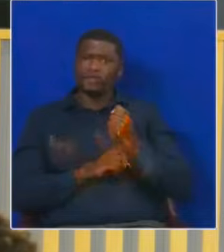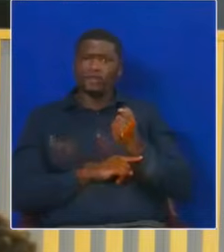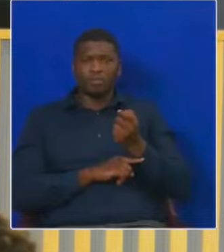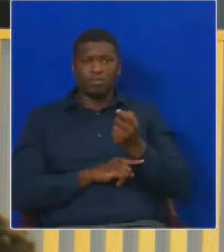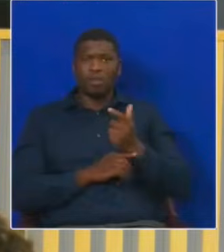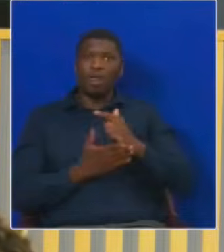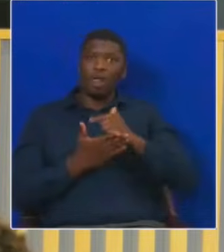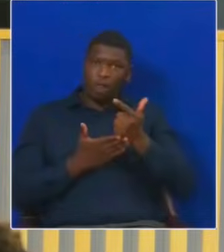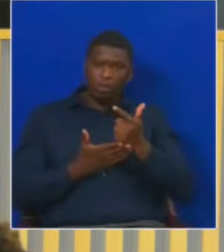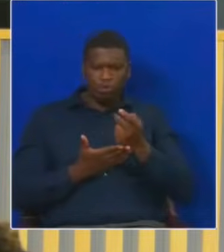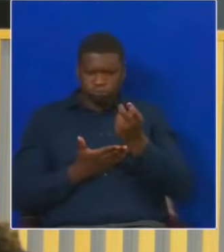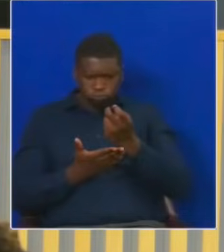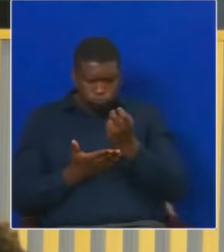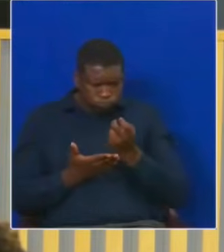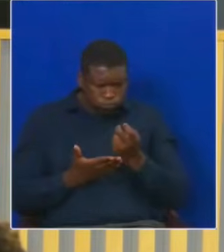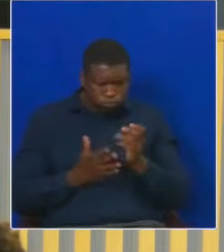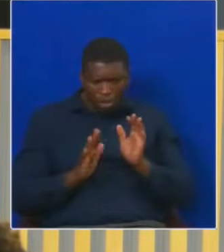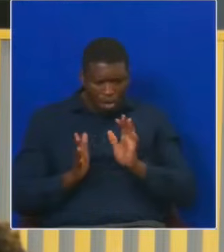Lucky Molefe,